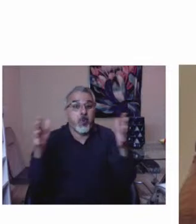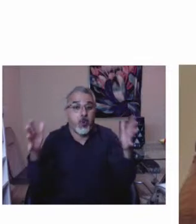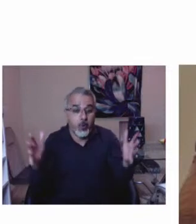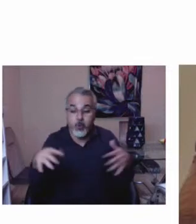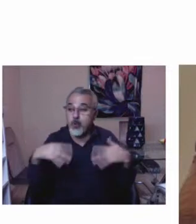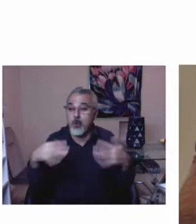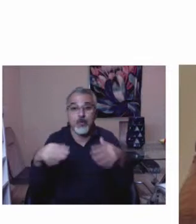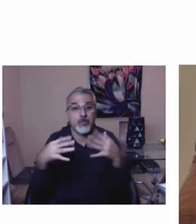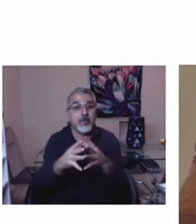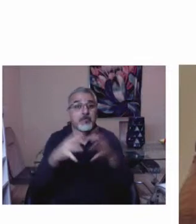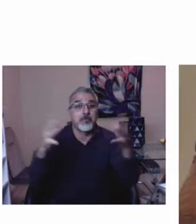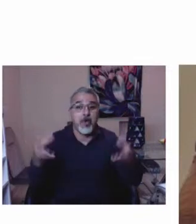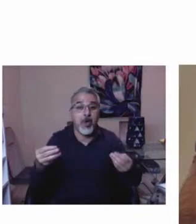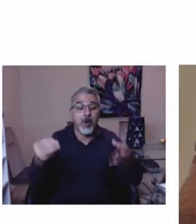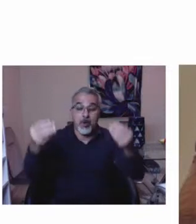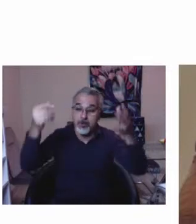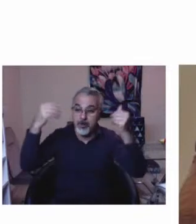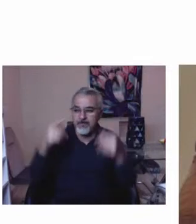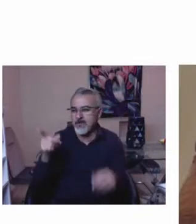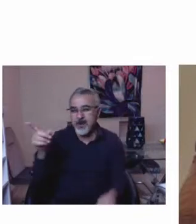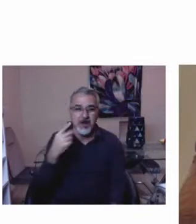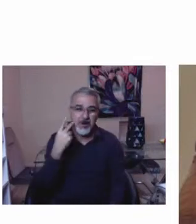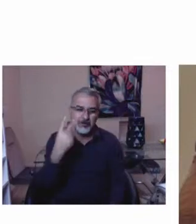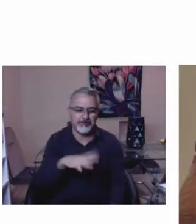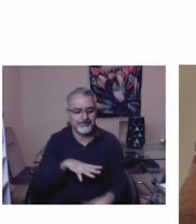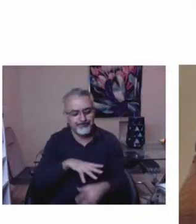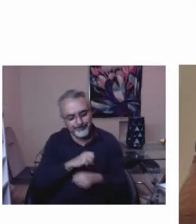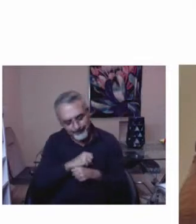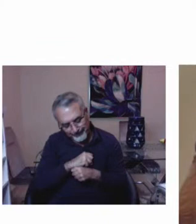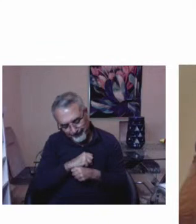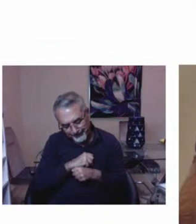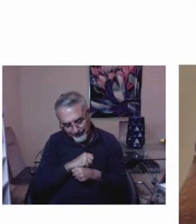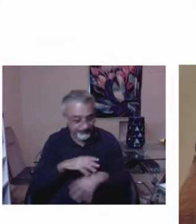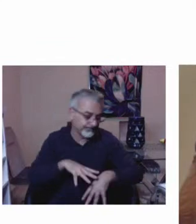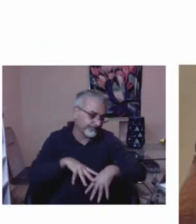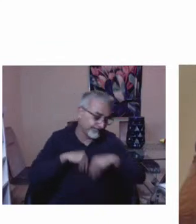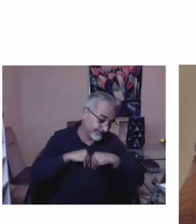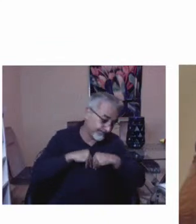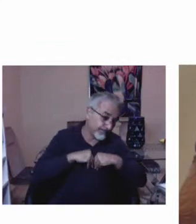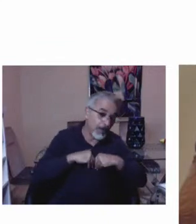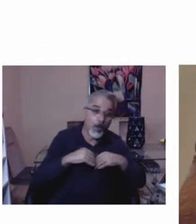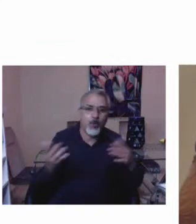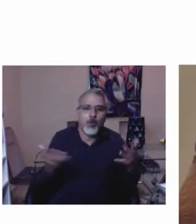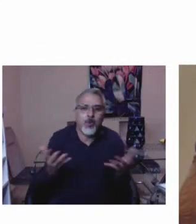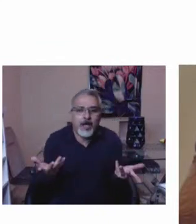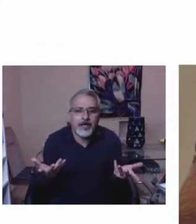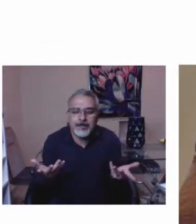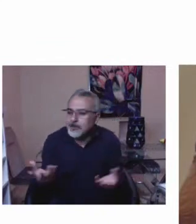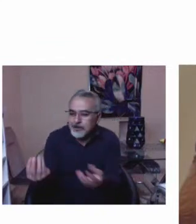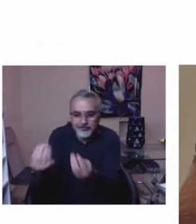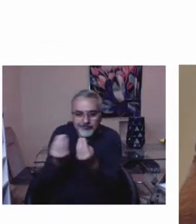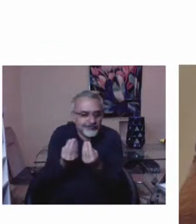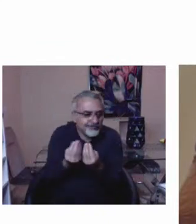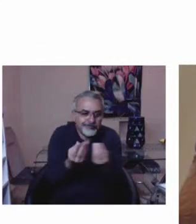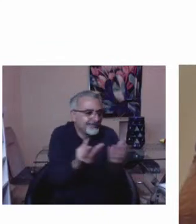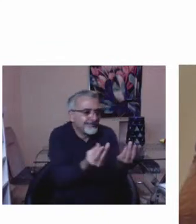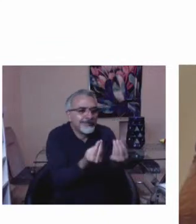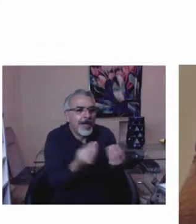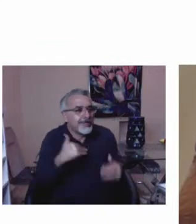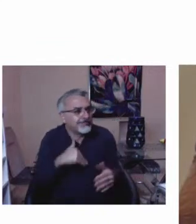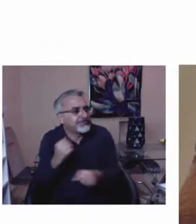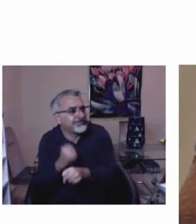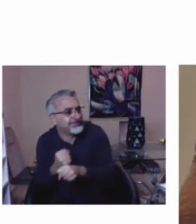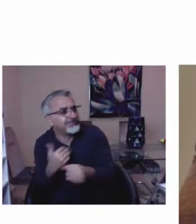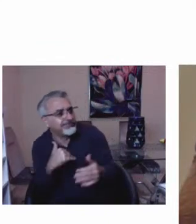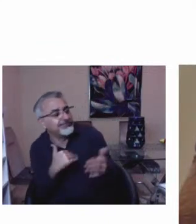of flexible and relevant financing for their work, in particular for youth-led organizations and for smaller